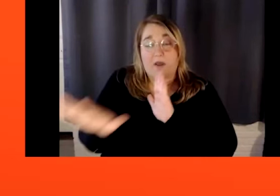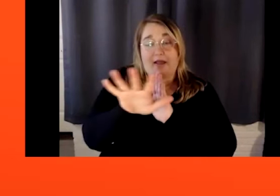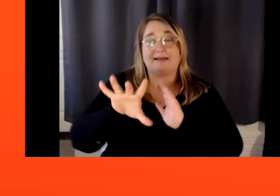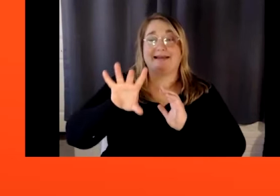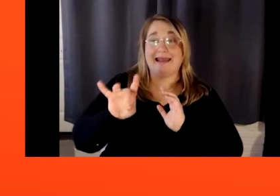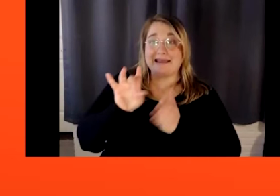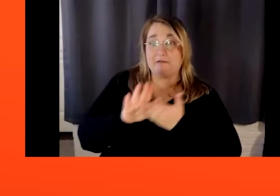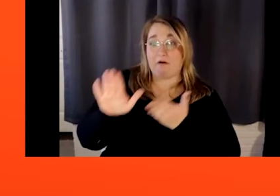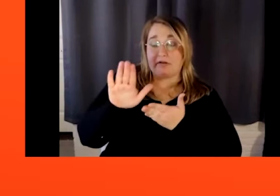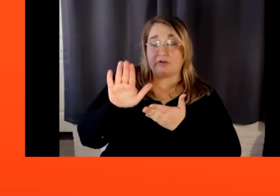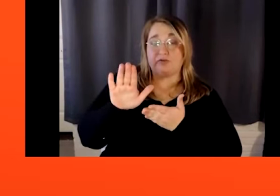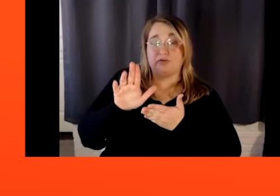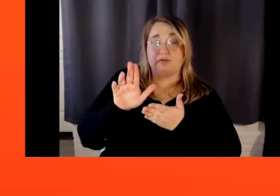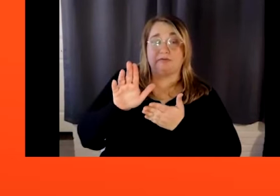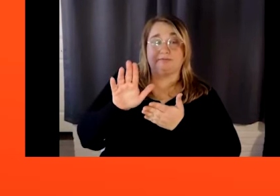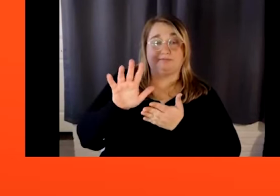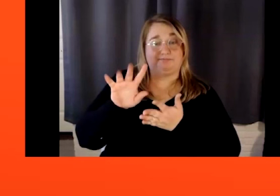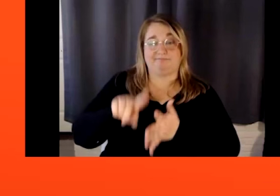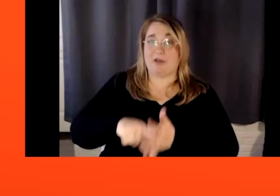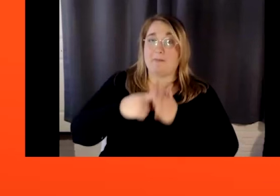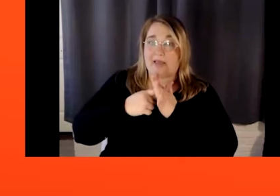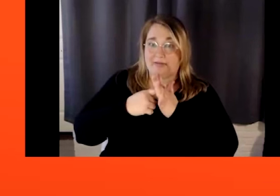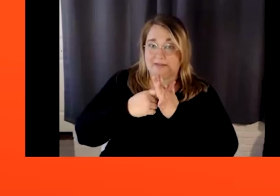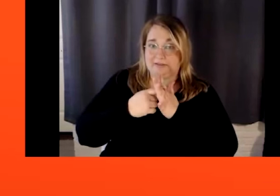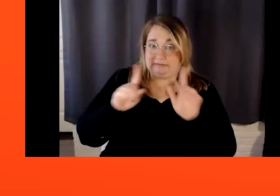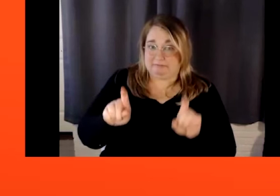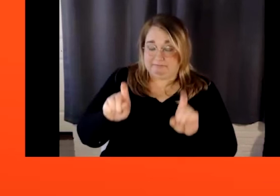ongoing to the community college system. The